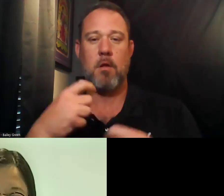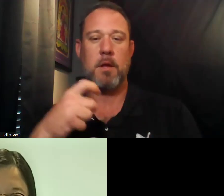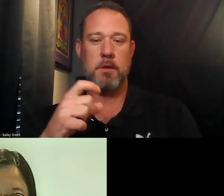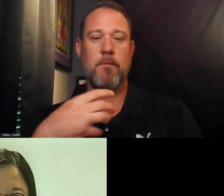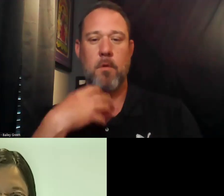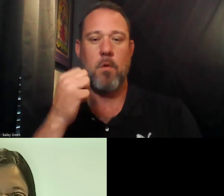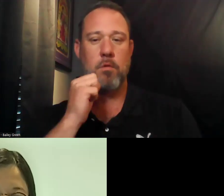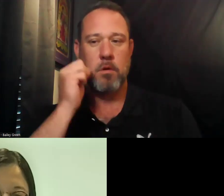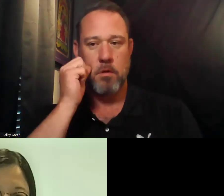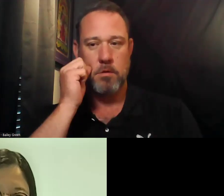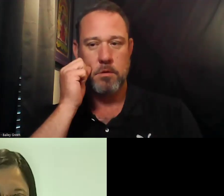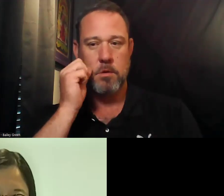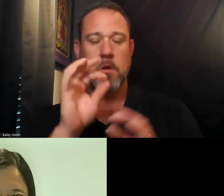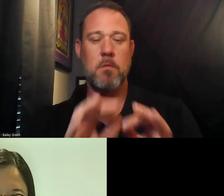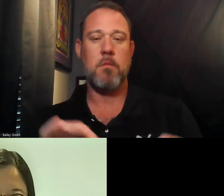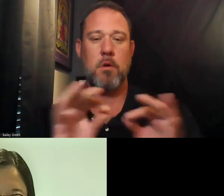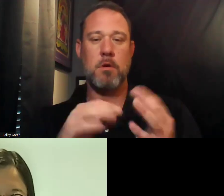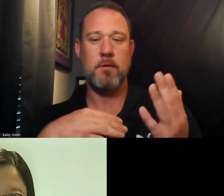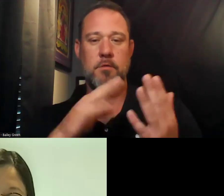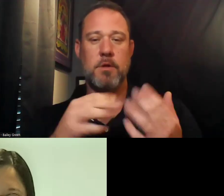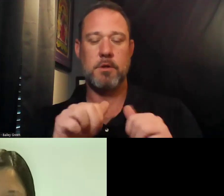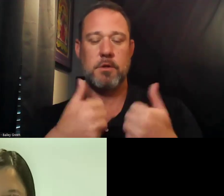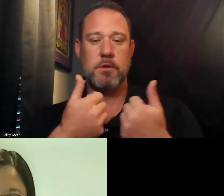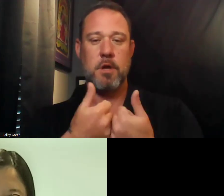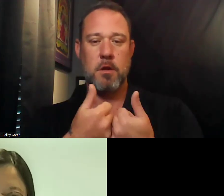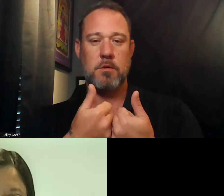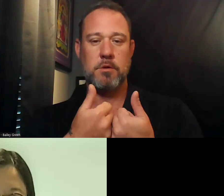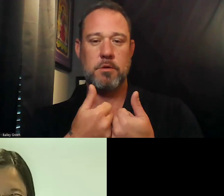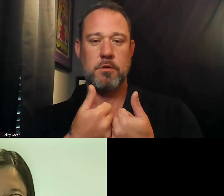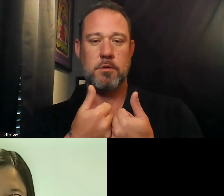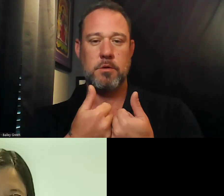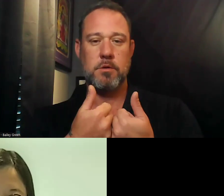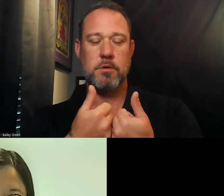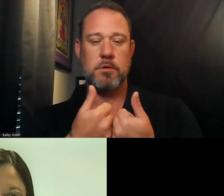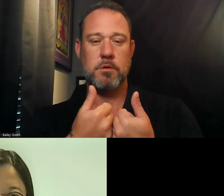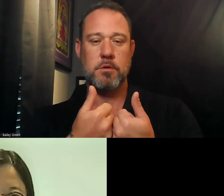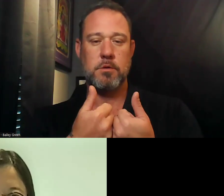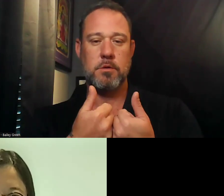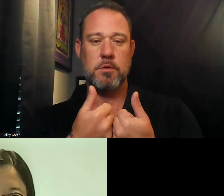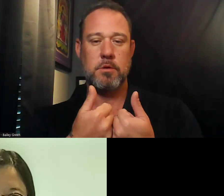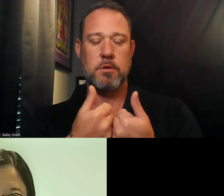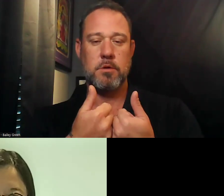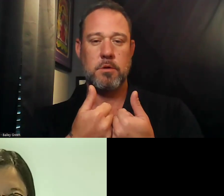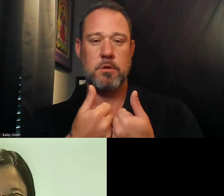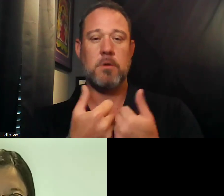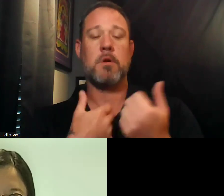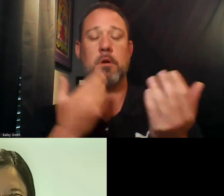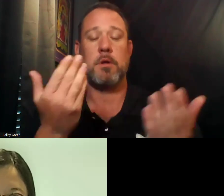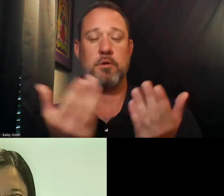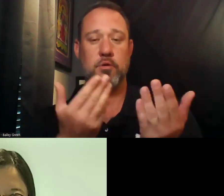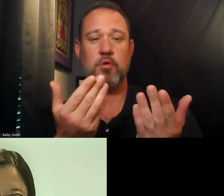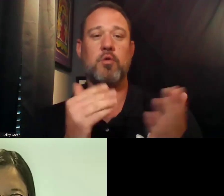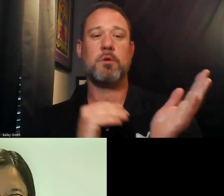adults and the importance of addressing these challenges with compassion and collaboration. So now I'd like to introduce